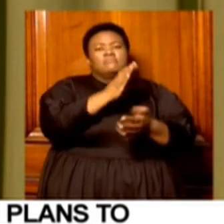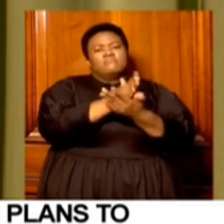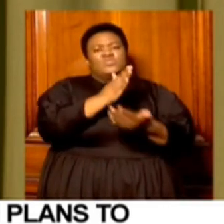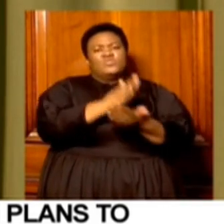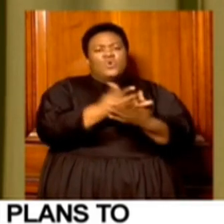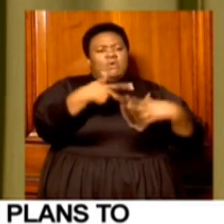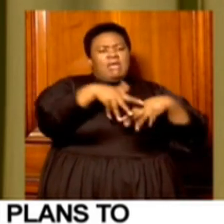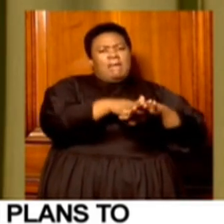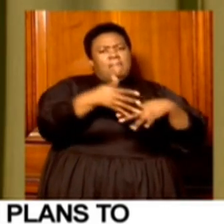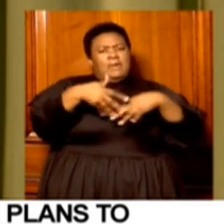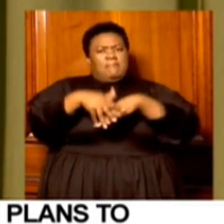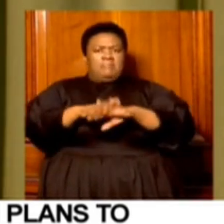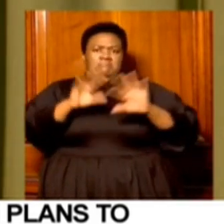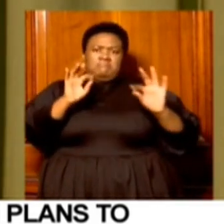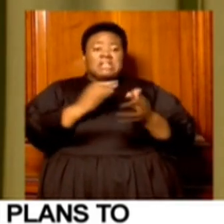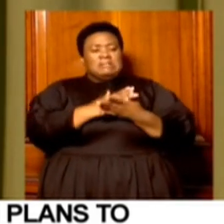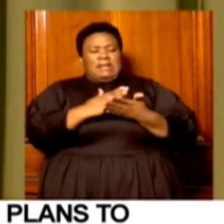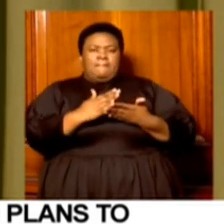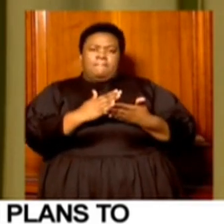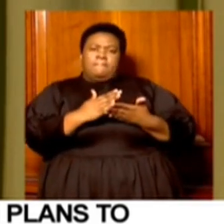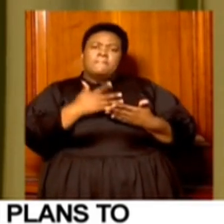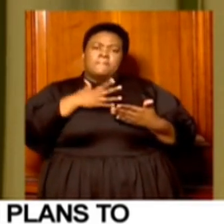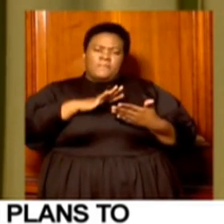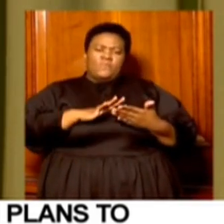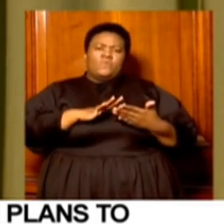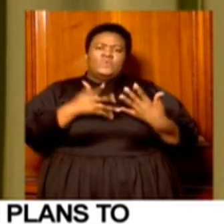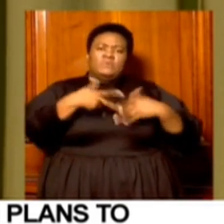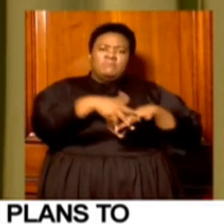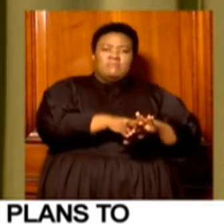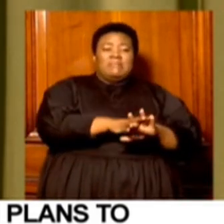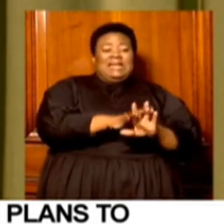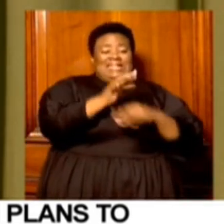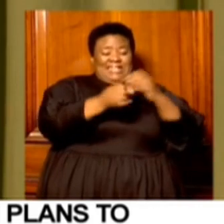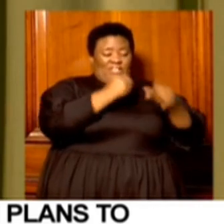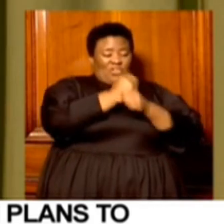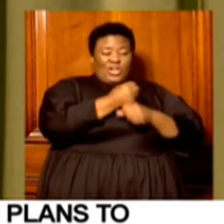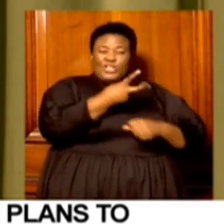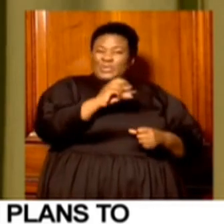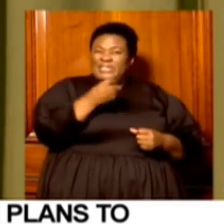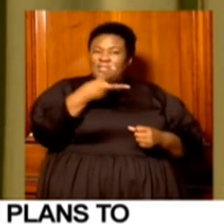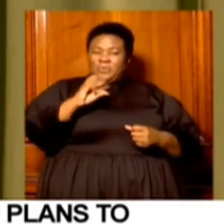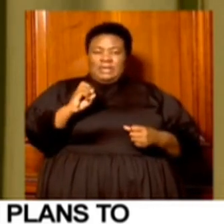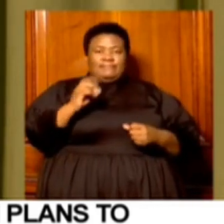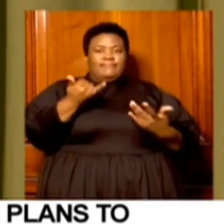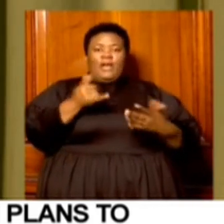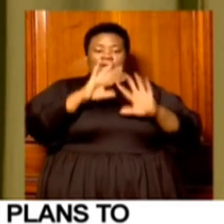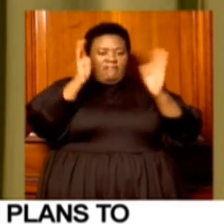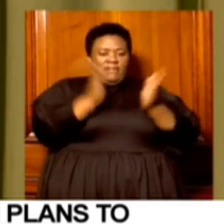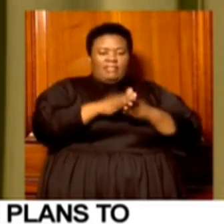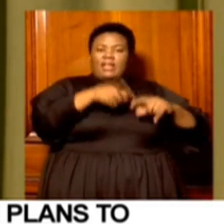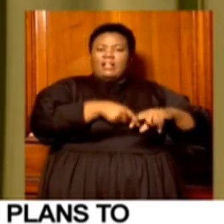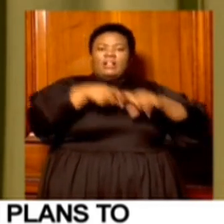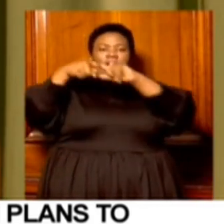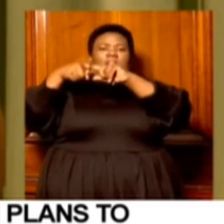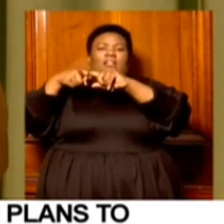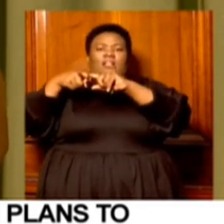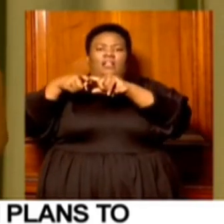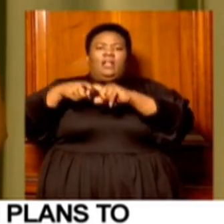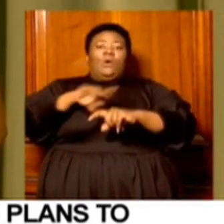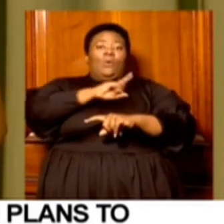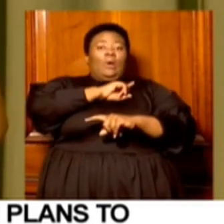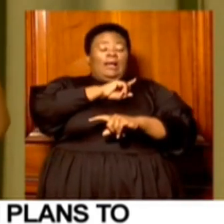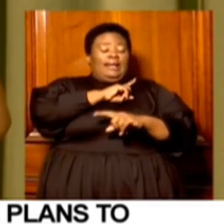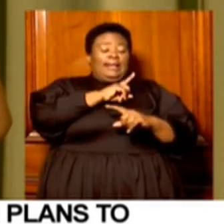implement some of them, which this year has been taken away altogether. Because what we have been doing, we have